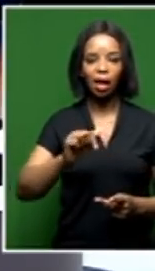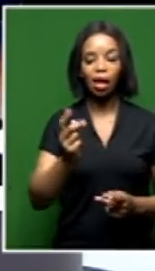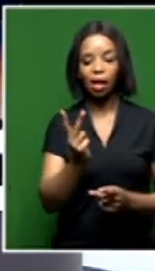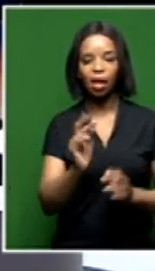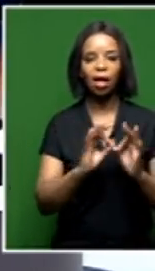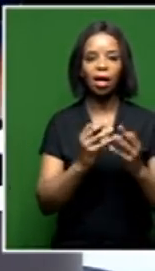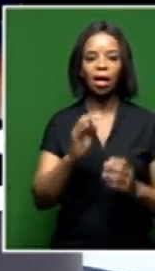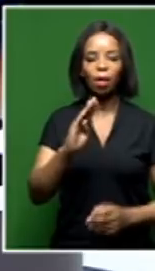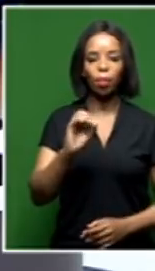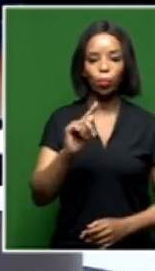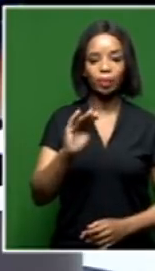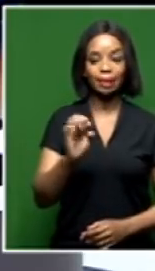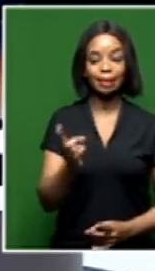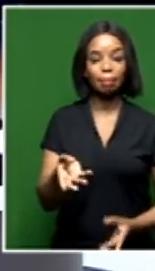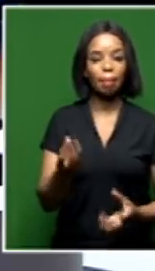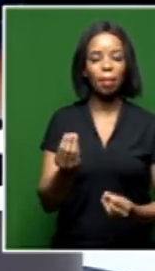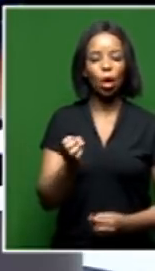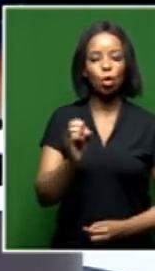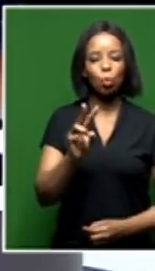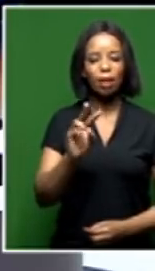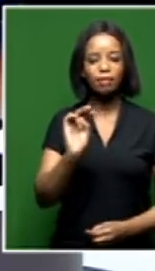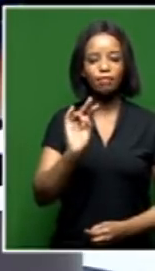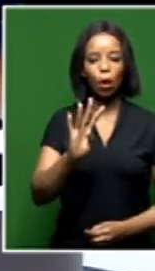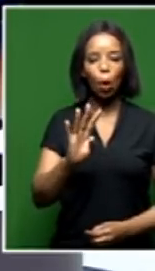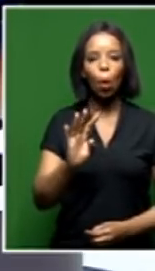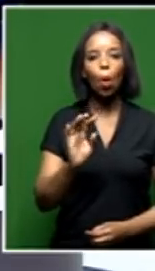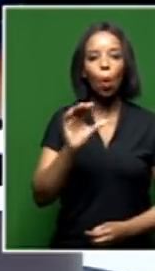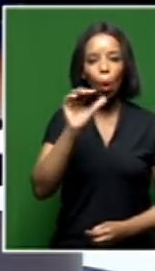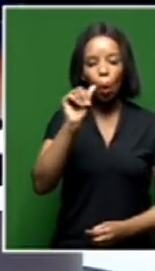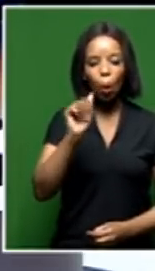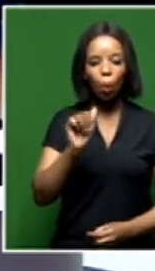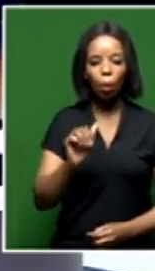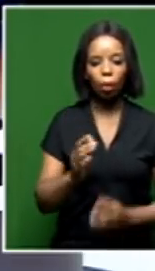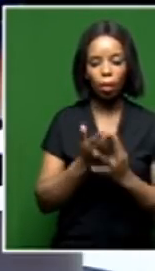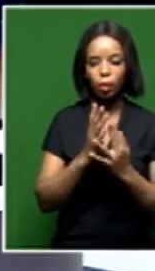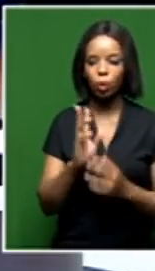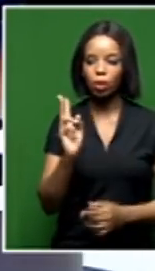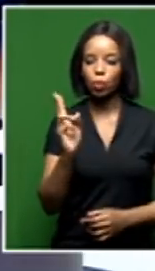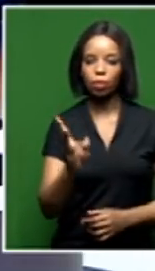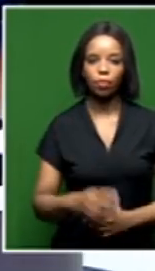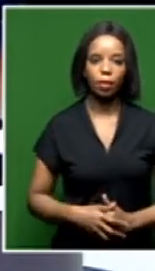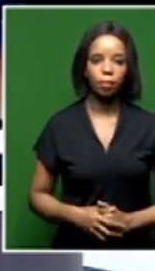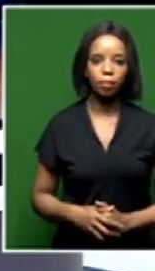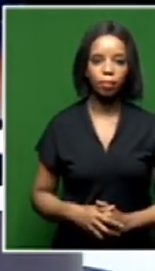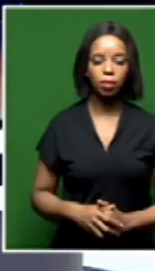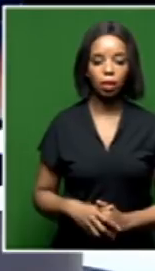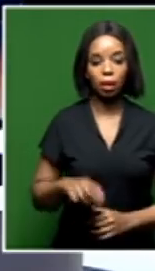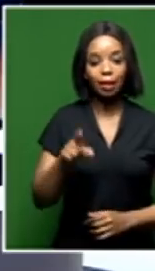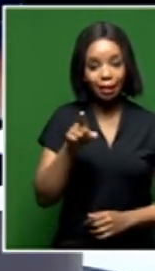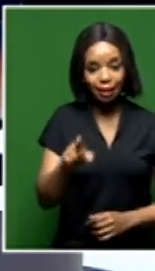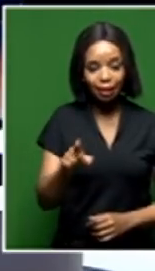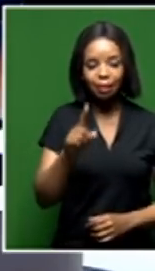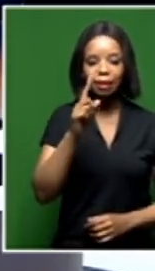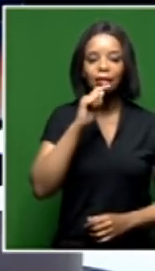have obtained, listen to this, 24 distinctions between the two of them. Okay, that is